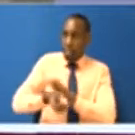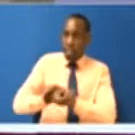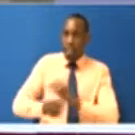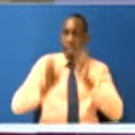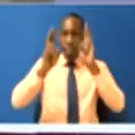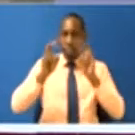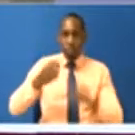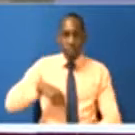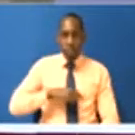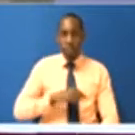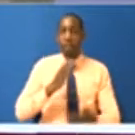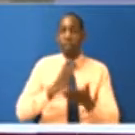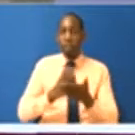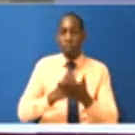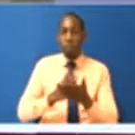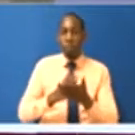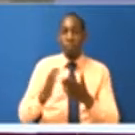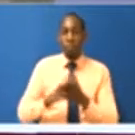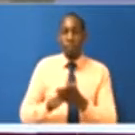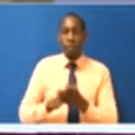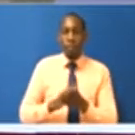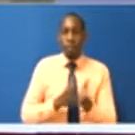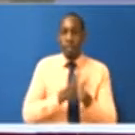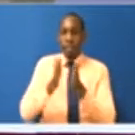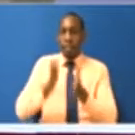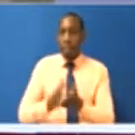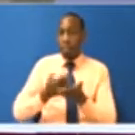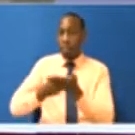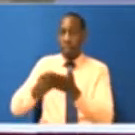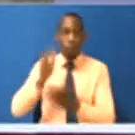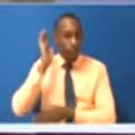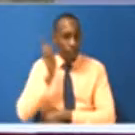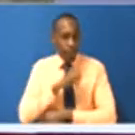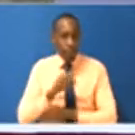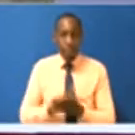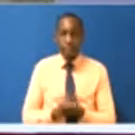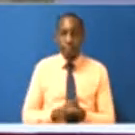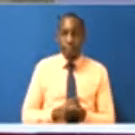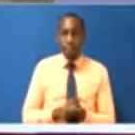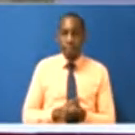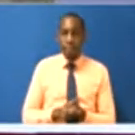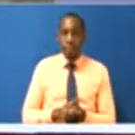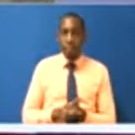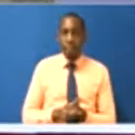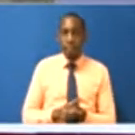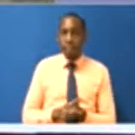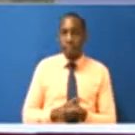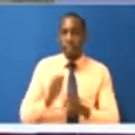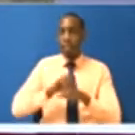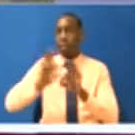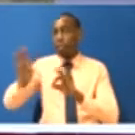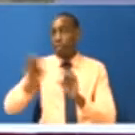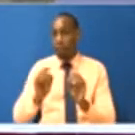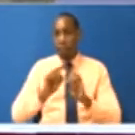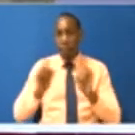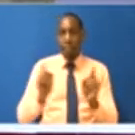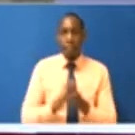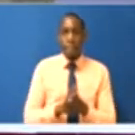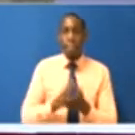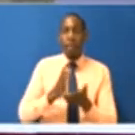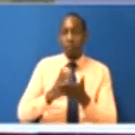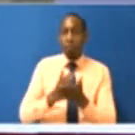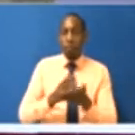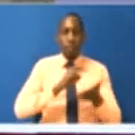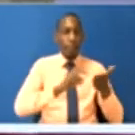our issues i'm sure the organizers of this debate have had but of course we cannot have too much time otherwise the debate would never end but justina i have